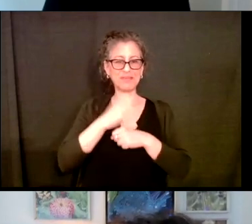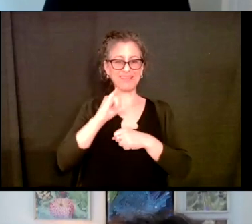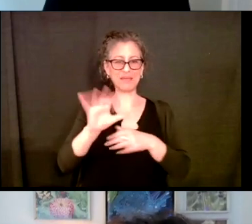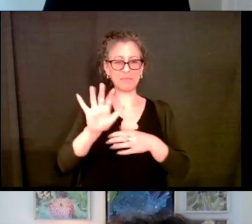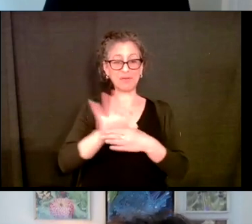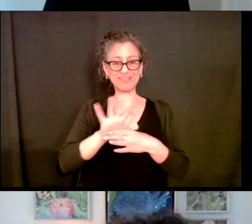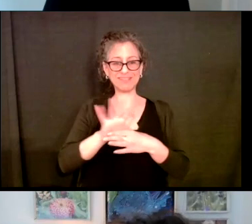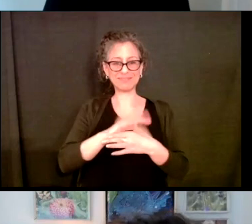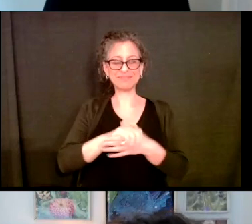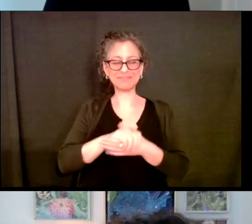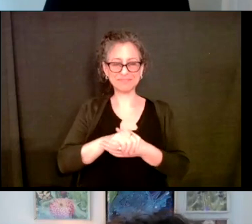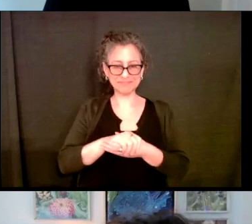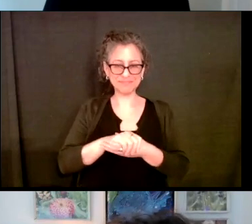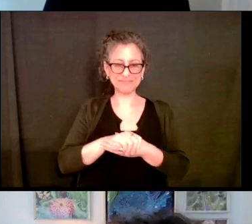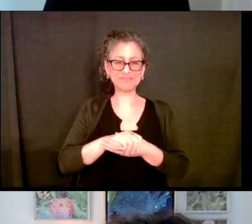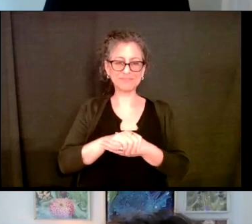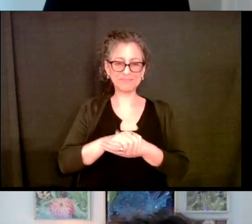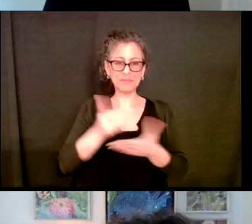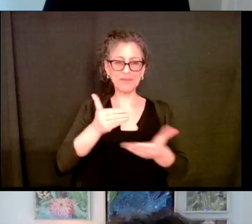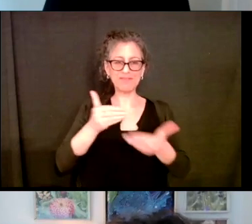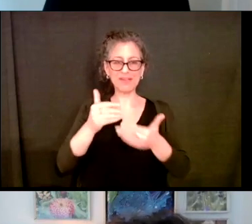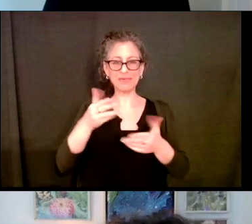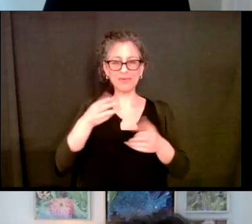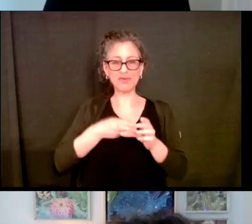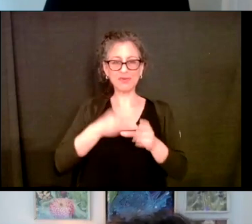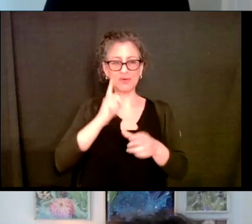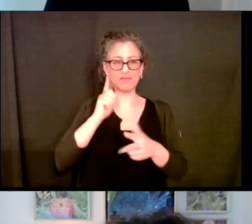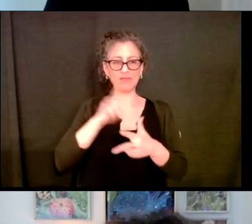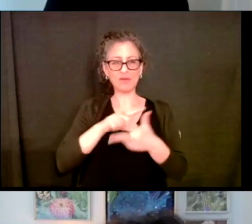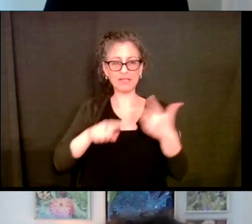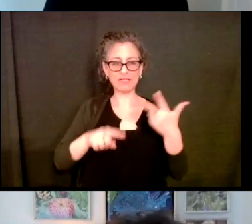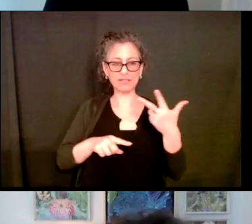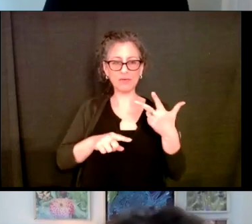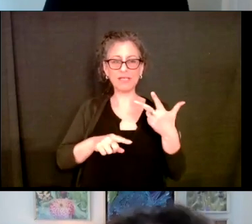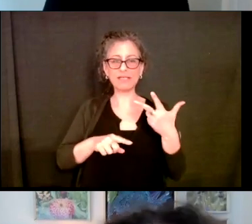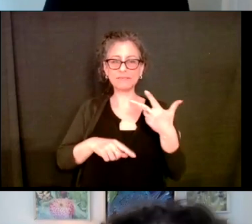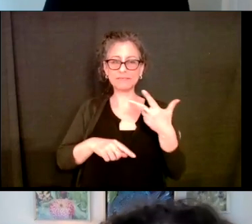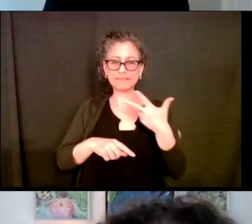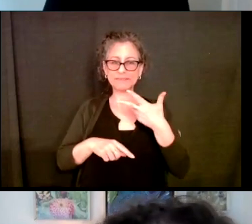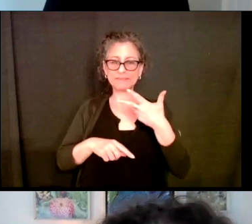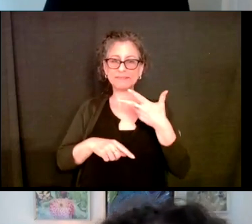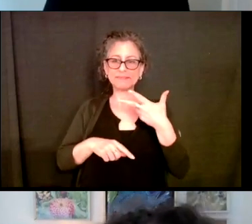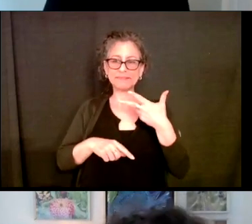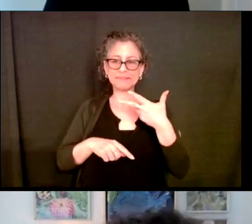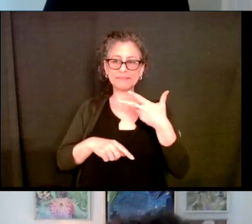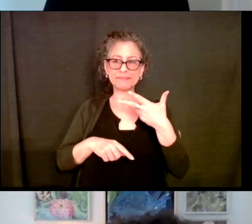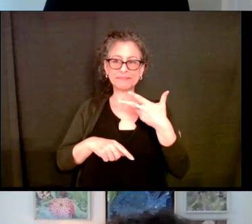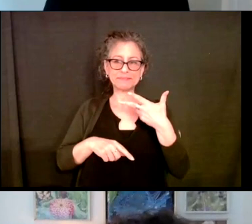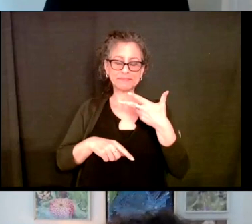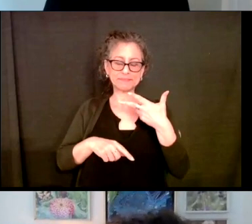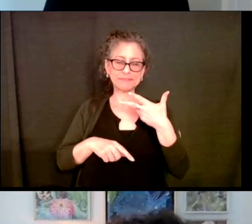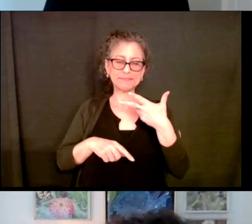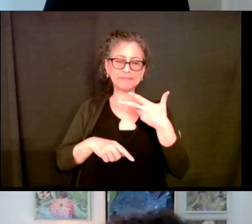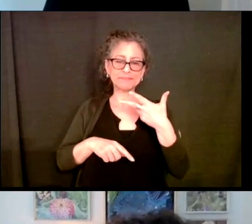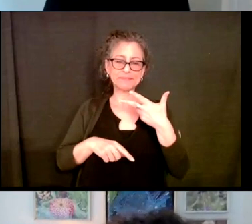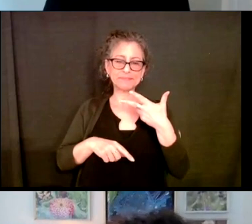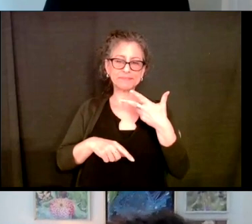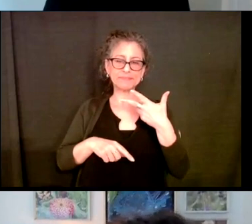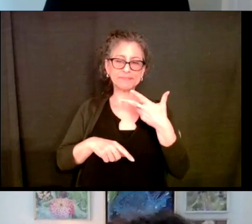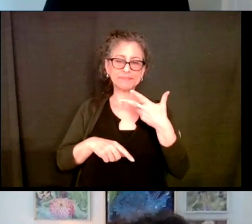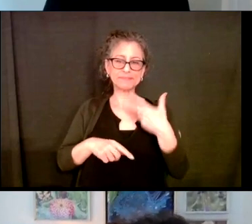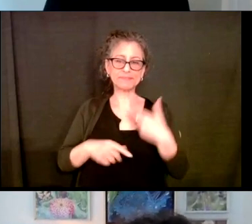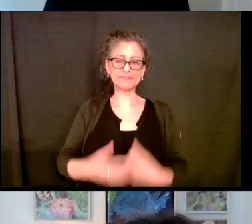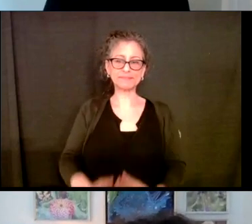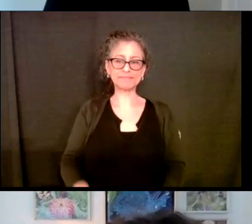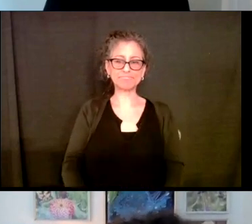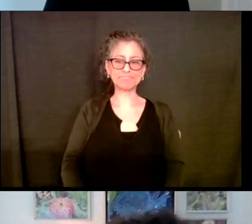So we invite you to join us April 10th, March 12th, and March 19th. And